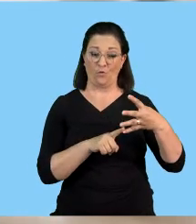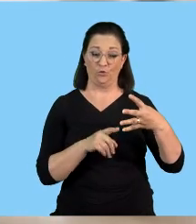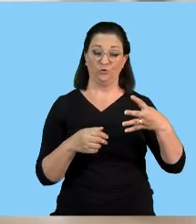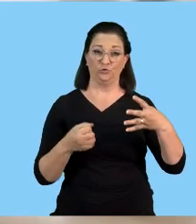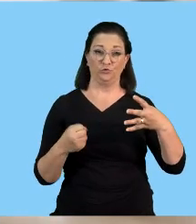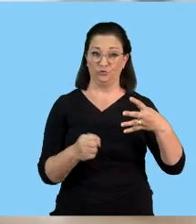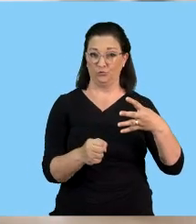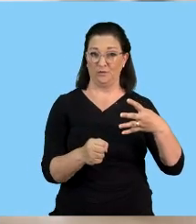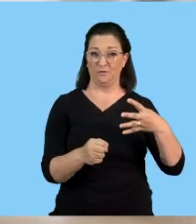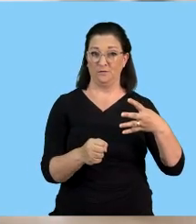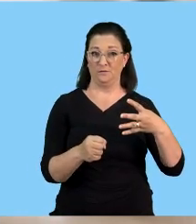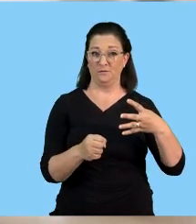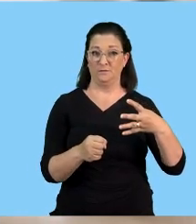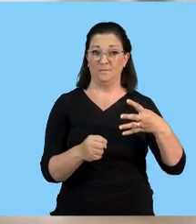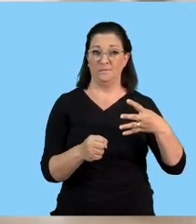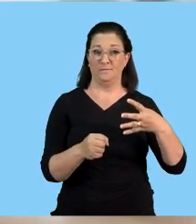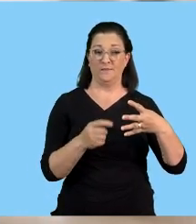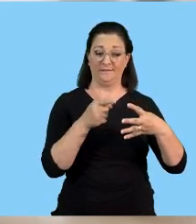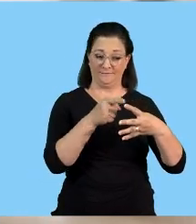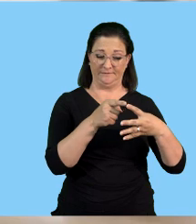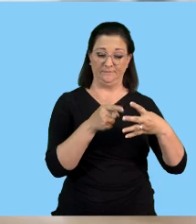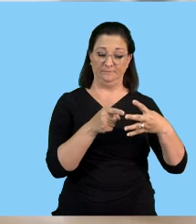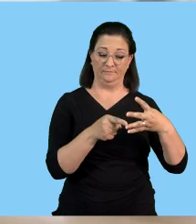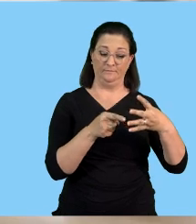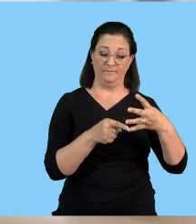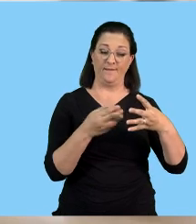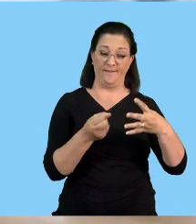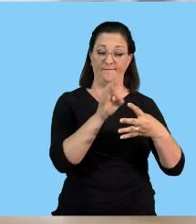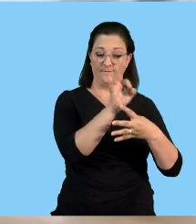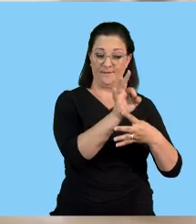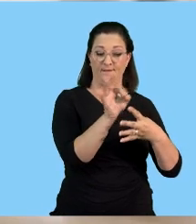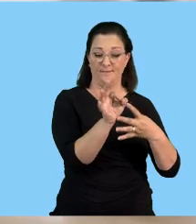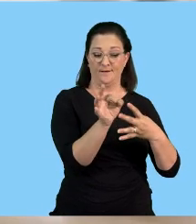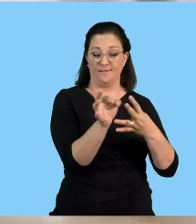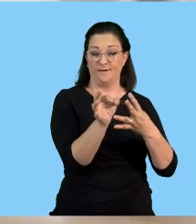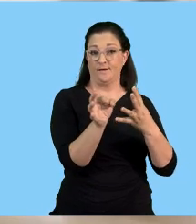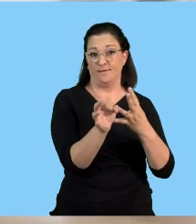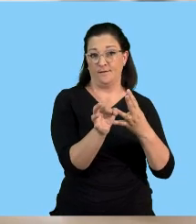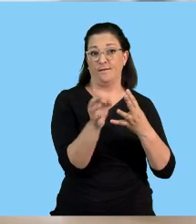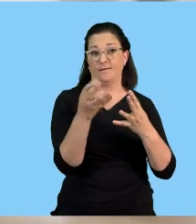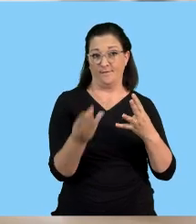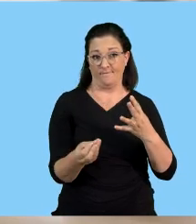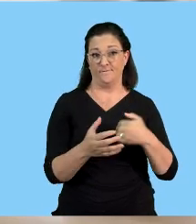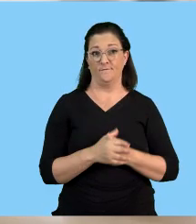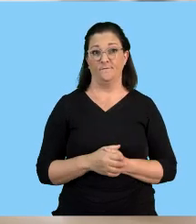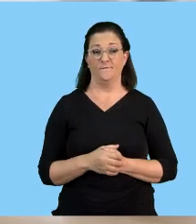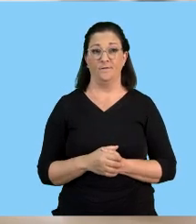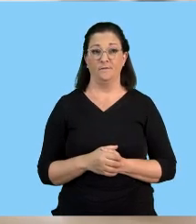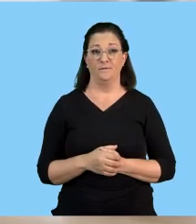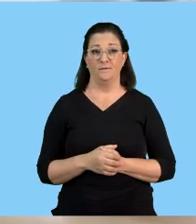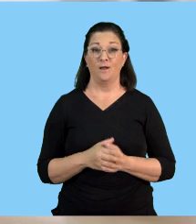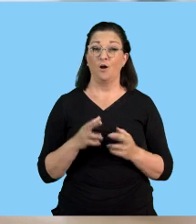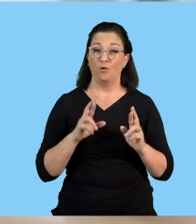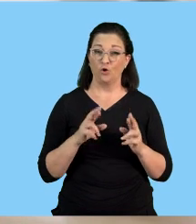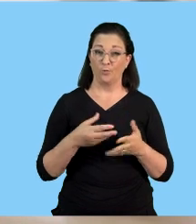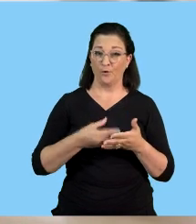four business strategies, and each and every strategy has got 3 types of strategies that we've learned. I